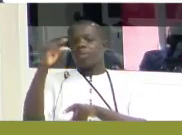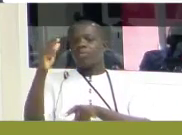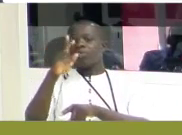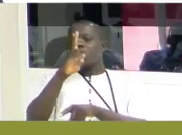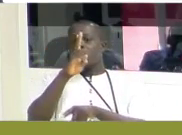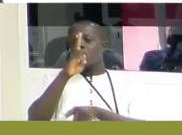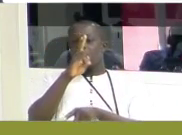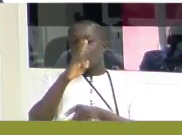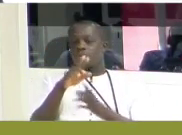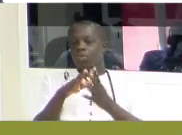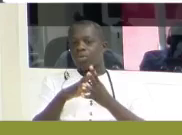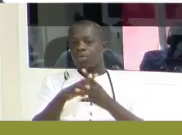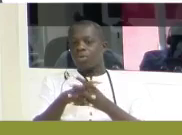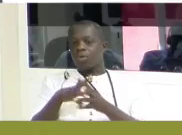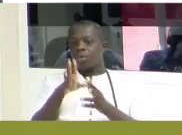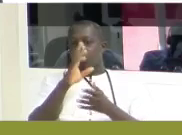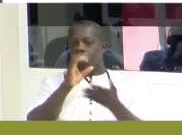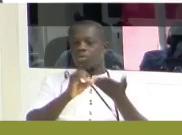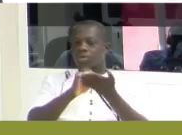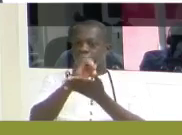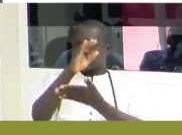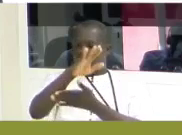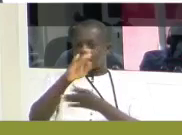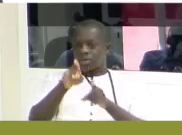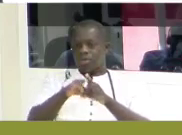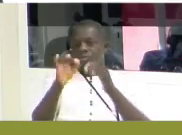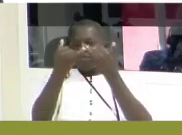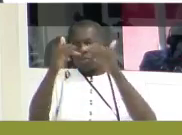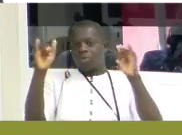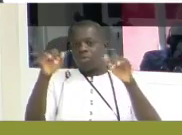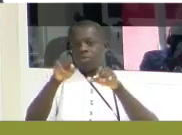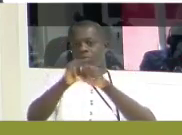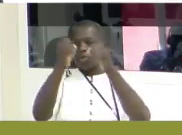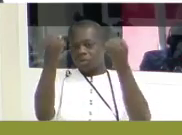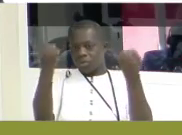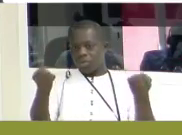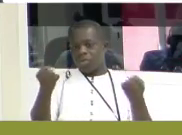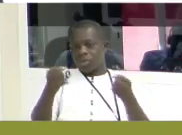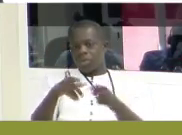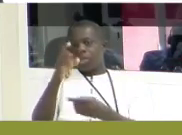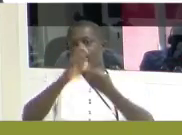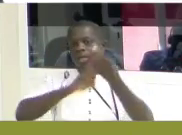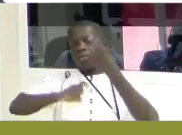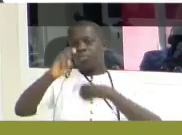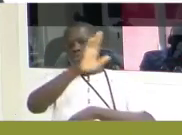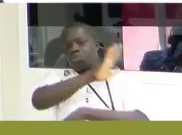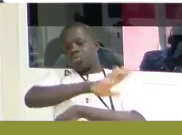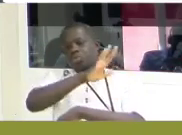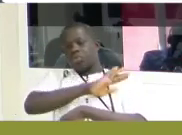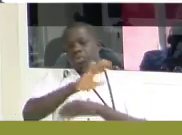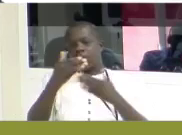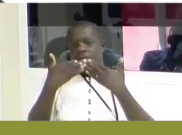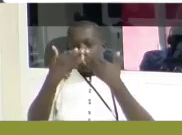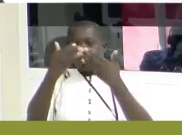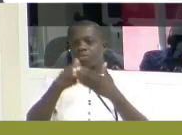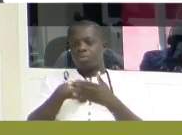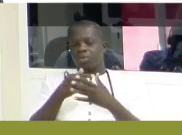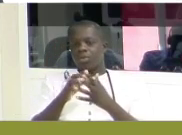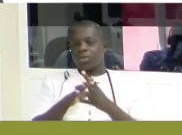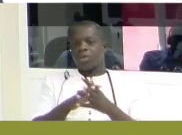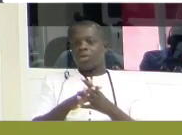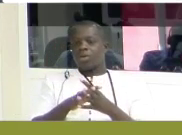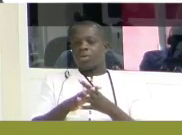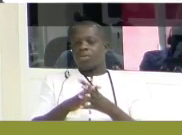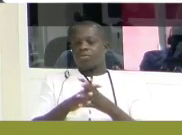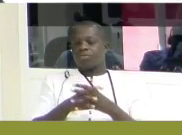subscribe to the Freedom newspaper. And again, they also told me that according to that report, when they hacked the Freedom